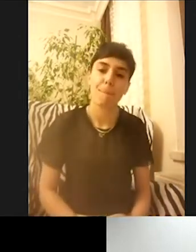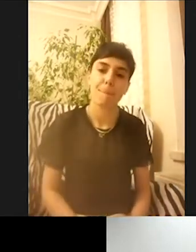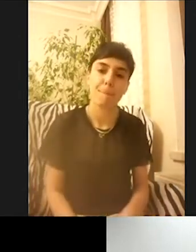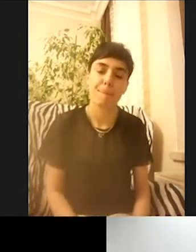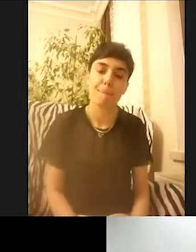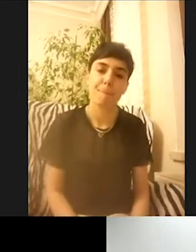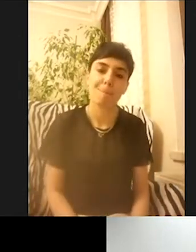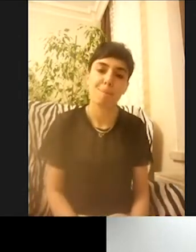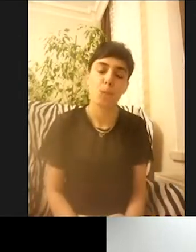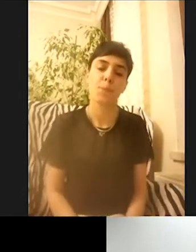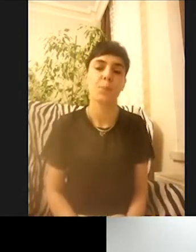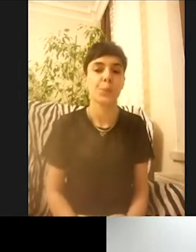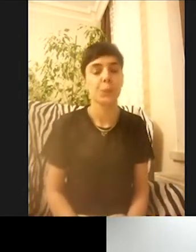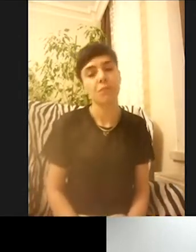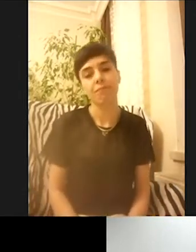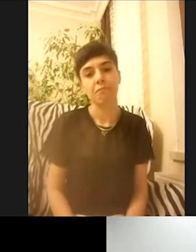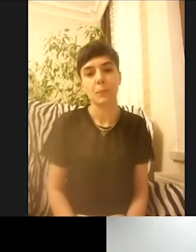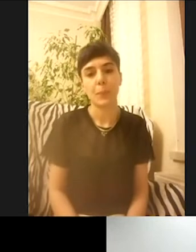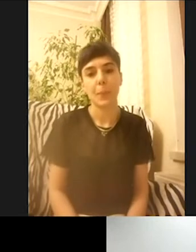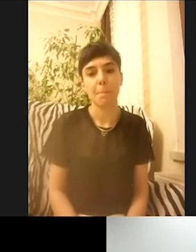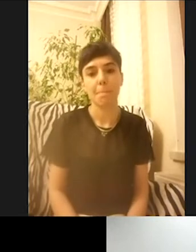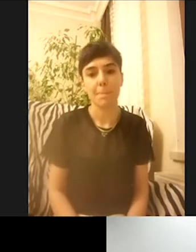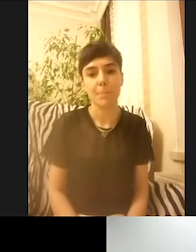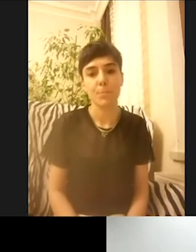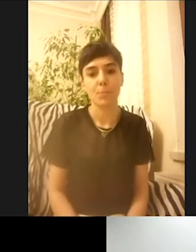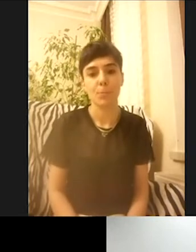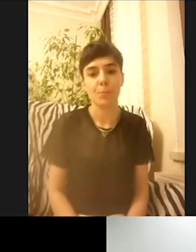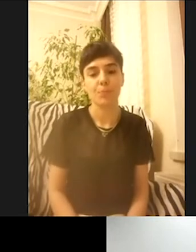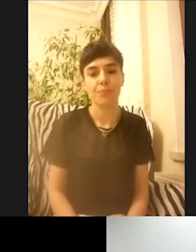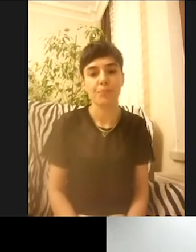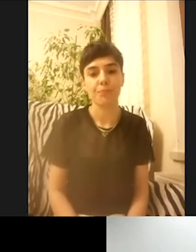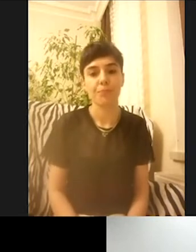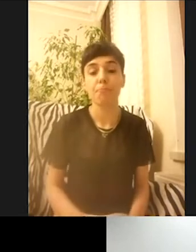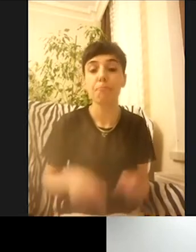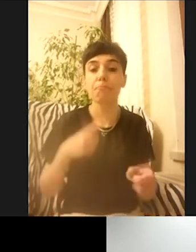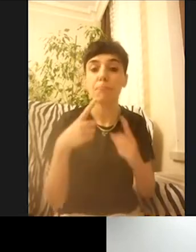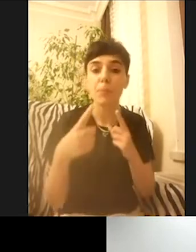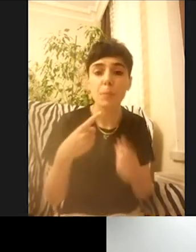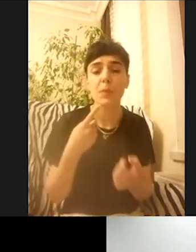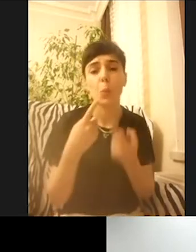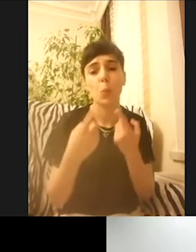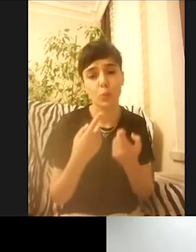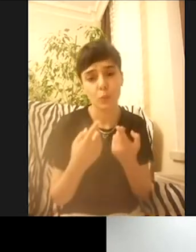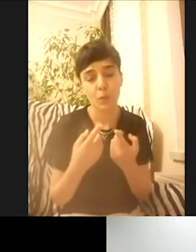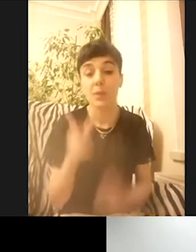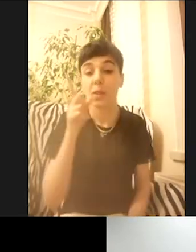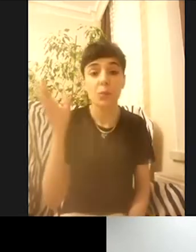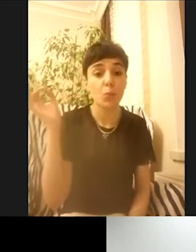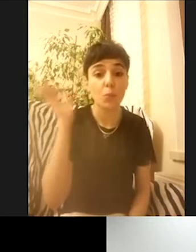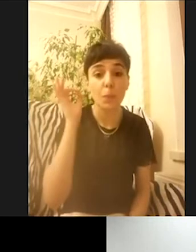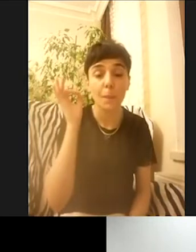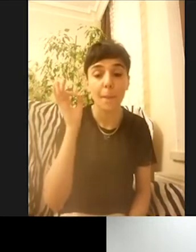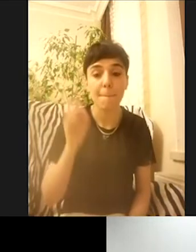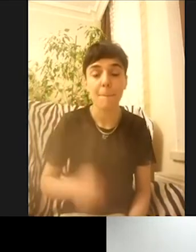able to speak to each other and have been able to speak with each other in Through the Window or with Through the